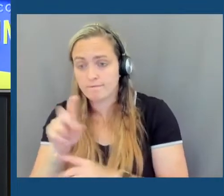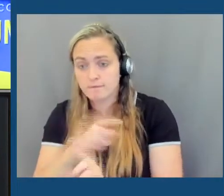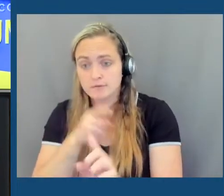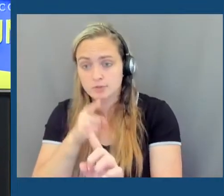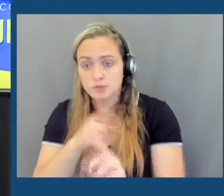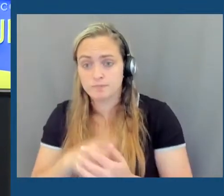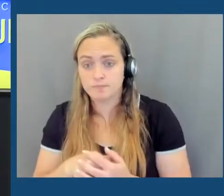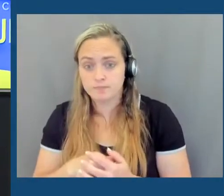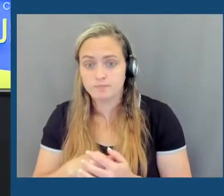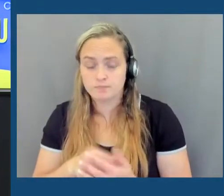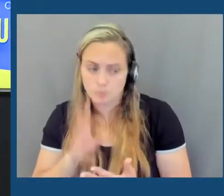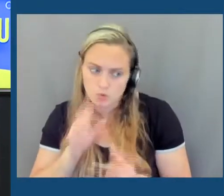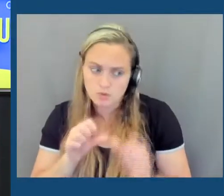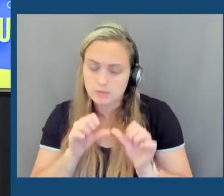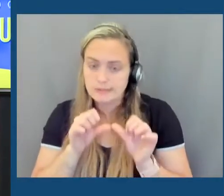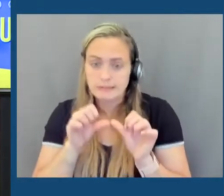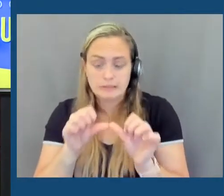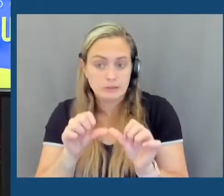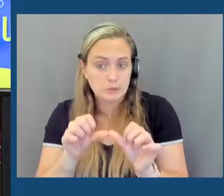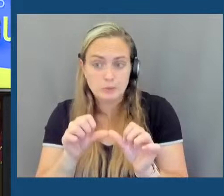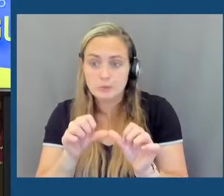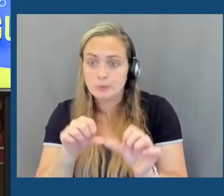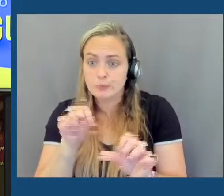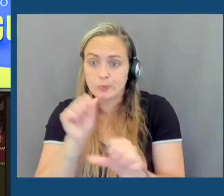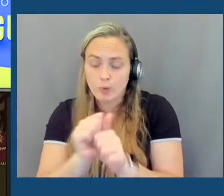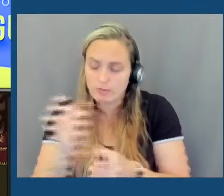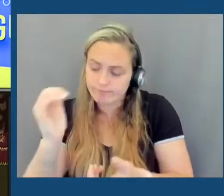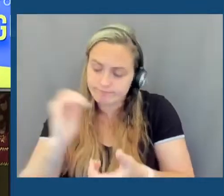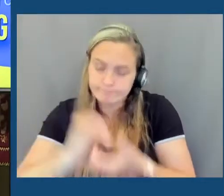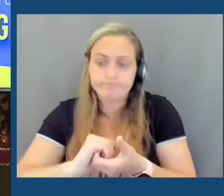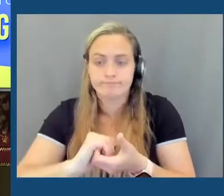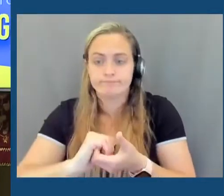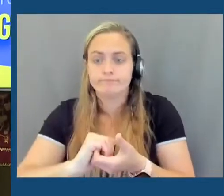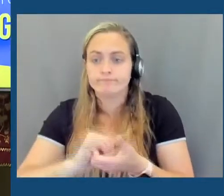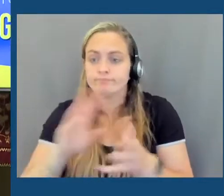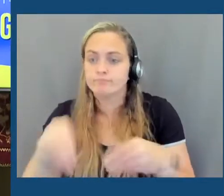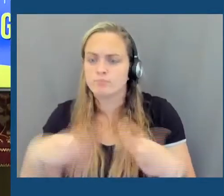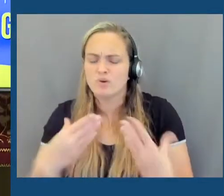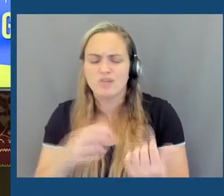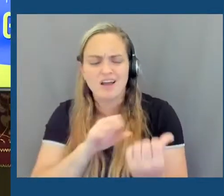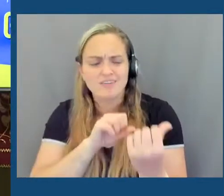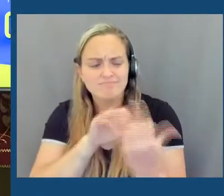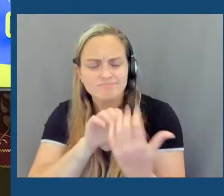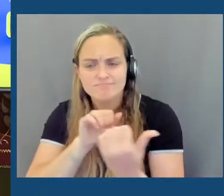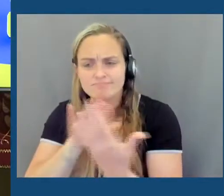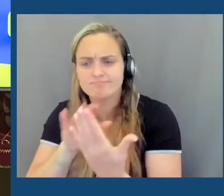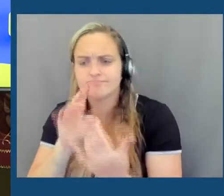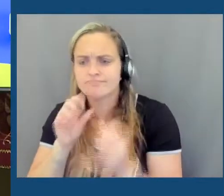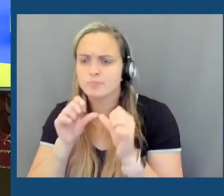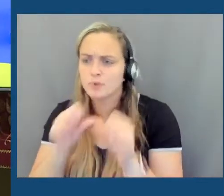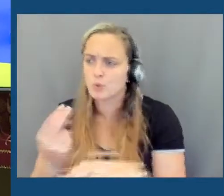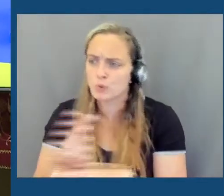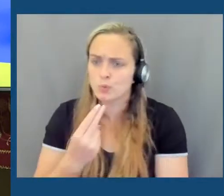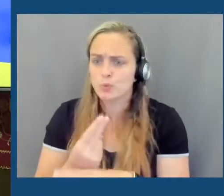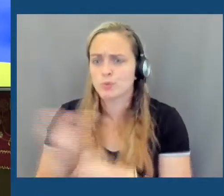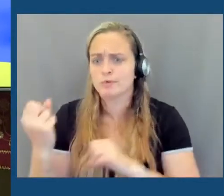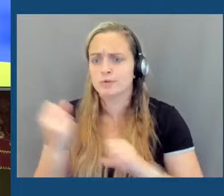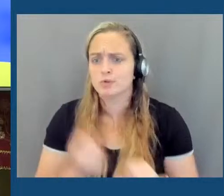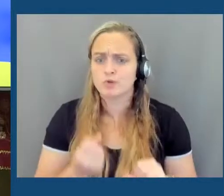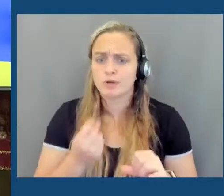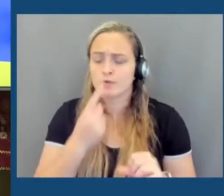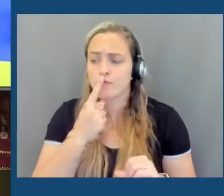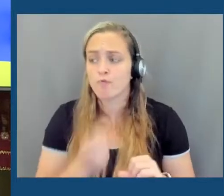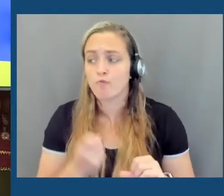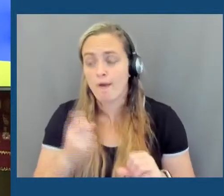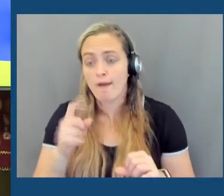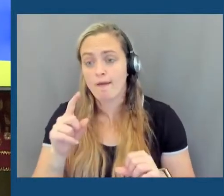we'll continue to work collaboratively and provide our strategies. We continue to use the strength of the red flag laws